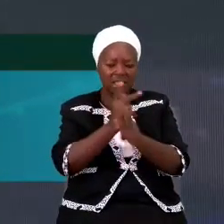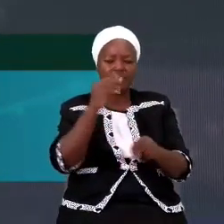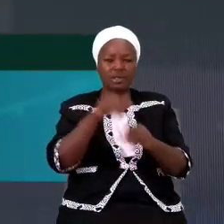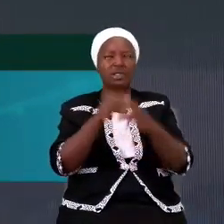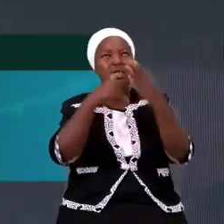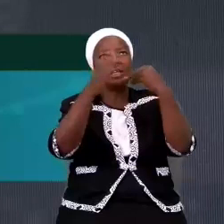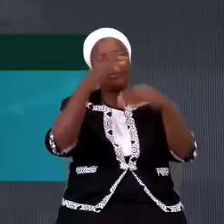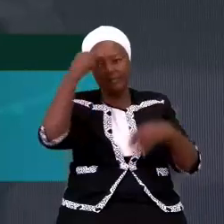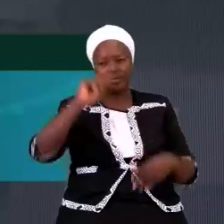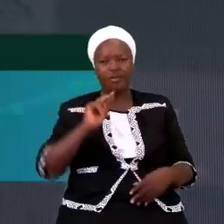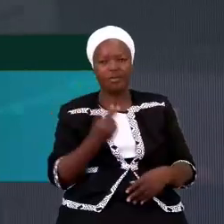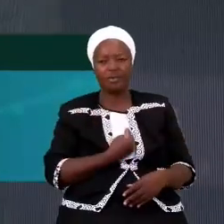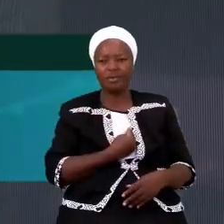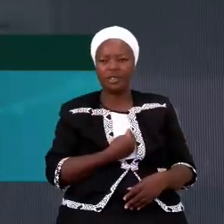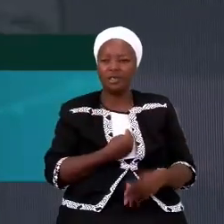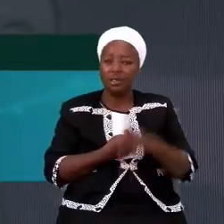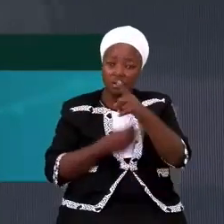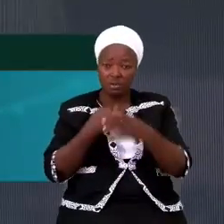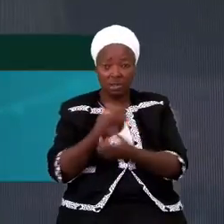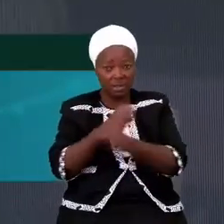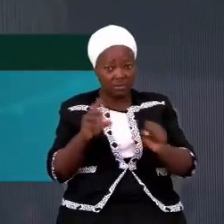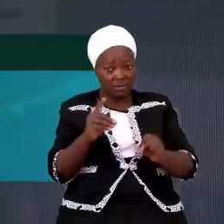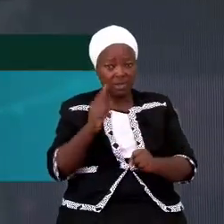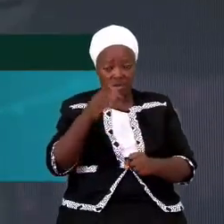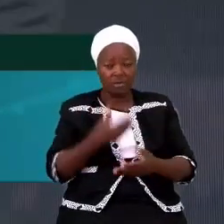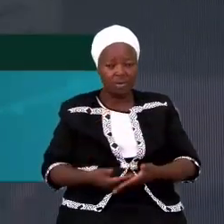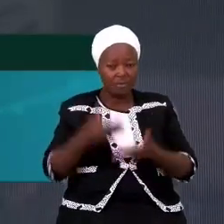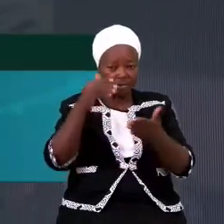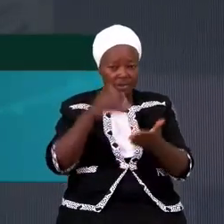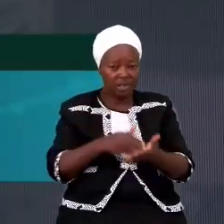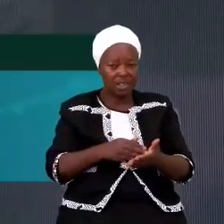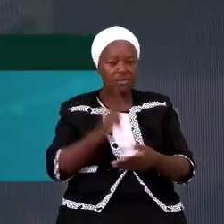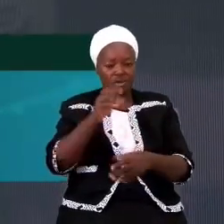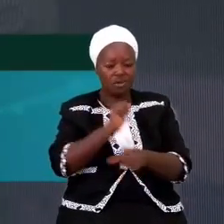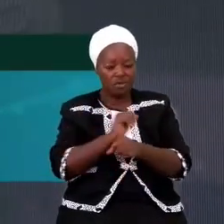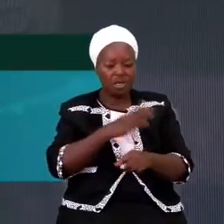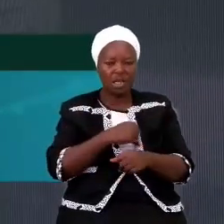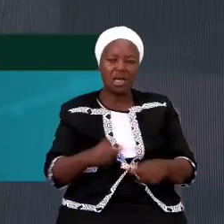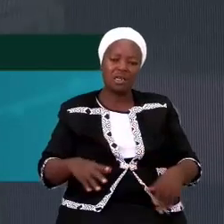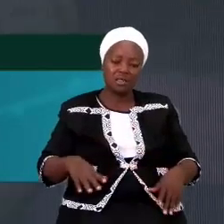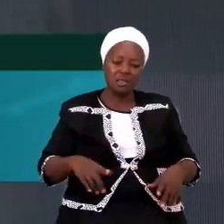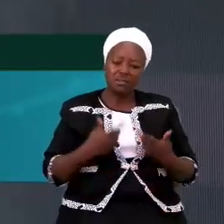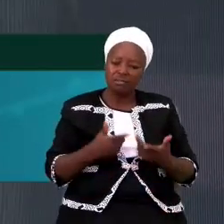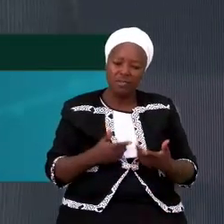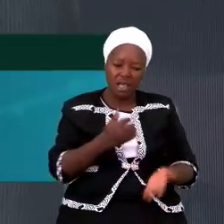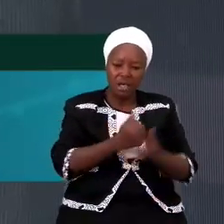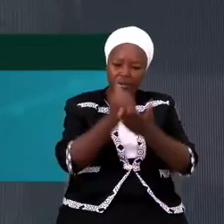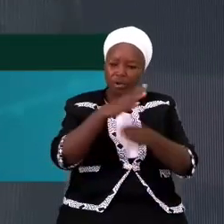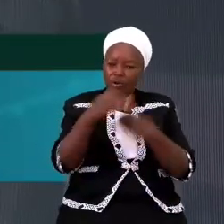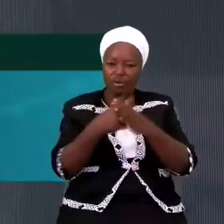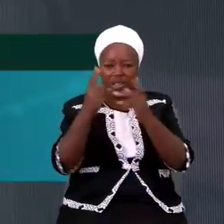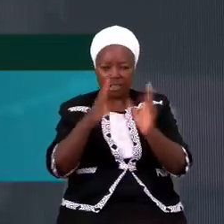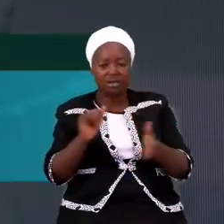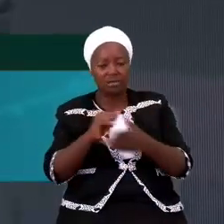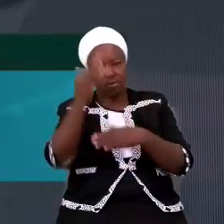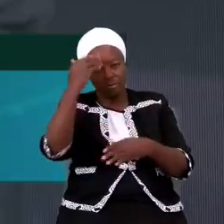soul. You are sanctified. You have that holiness without which no man shall see the Lord. You have the power of the